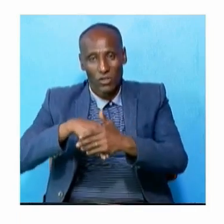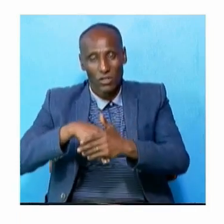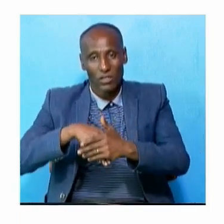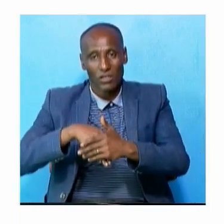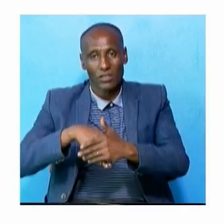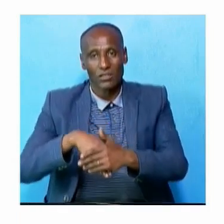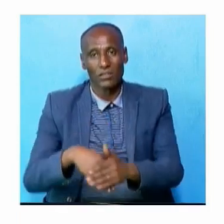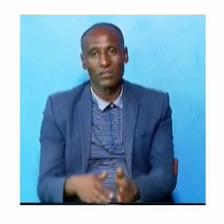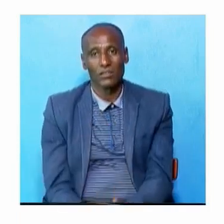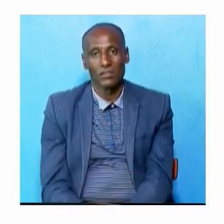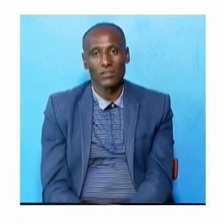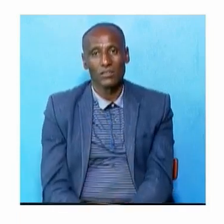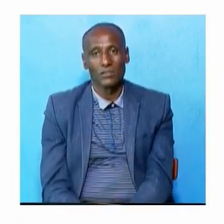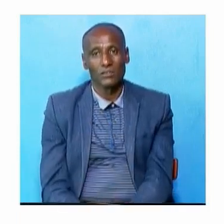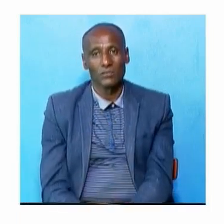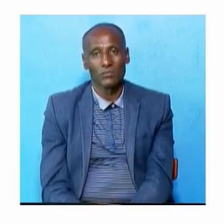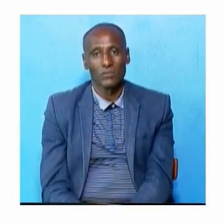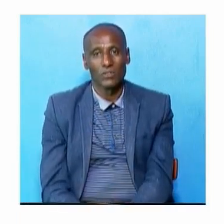football?